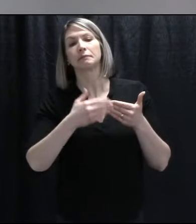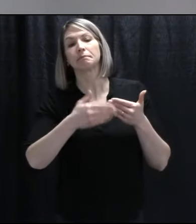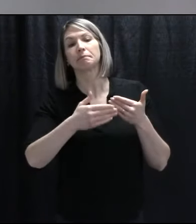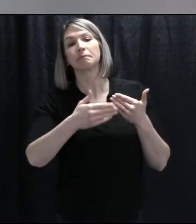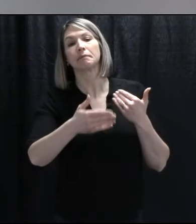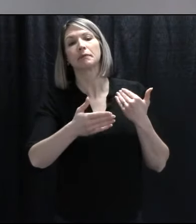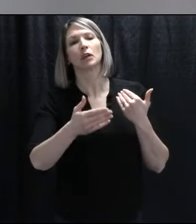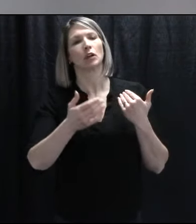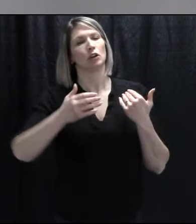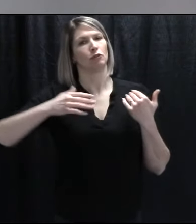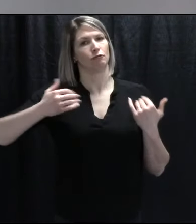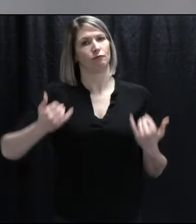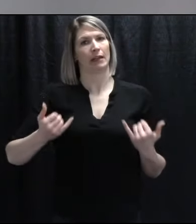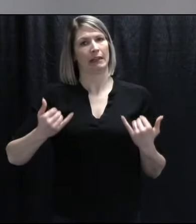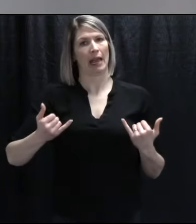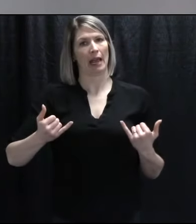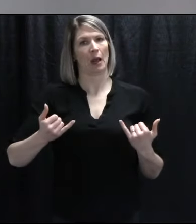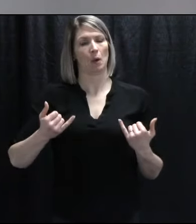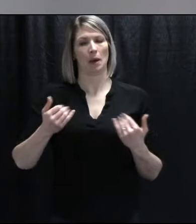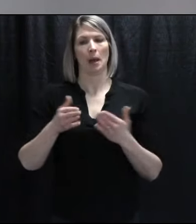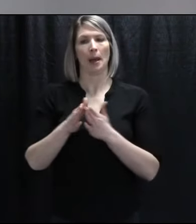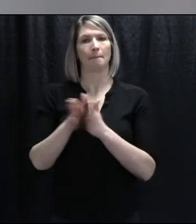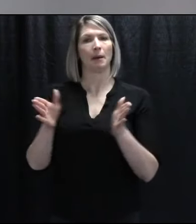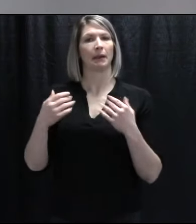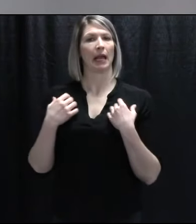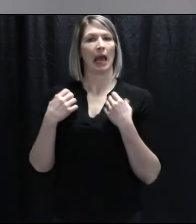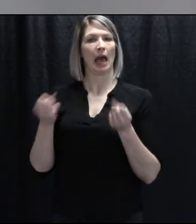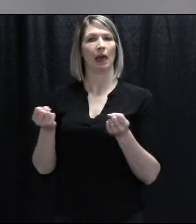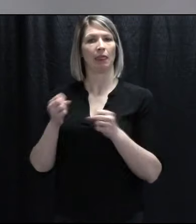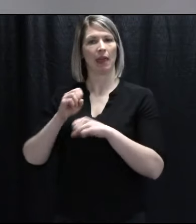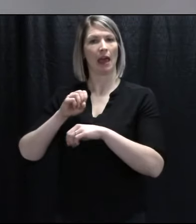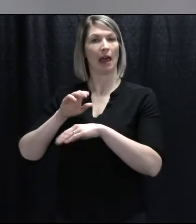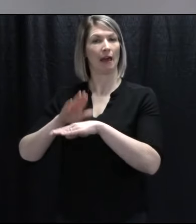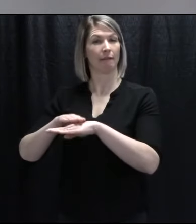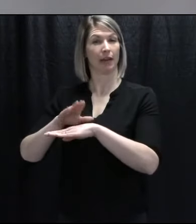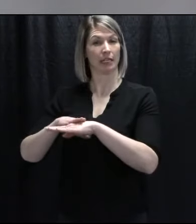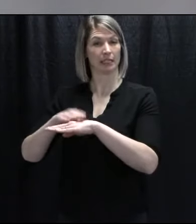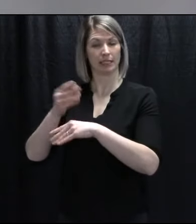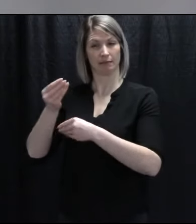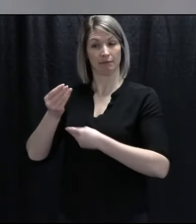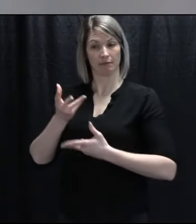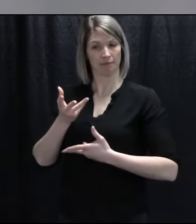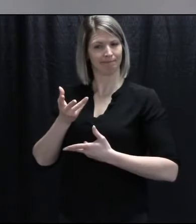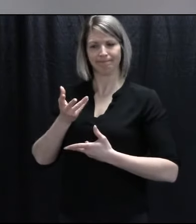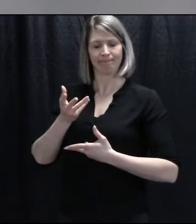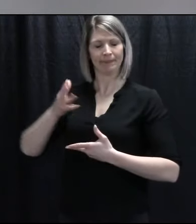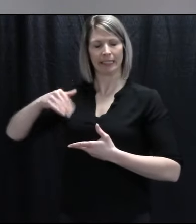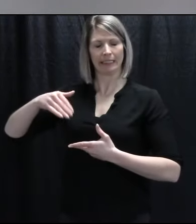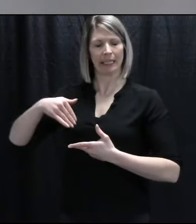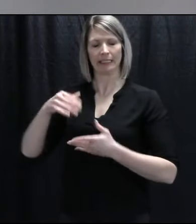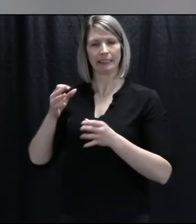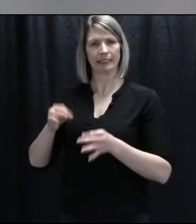found a situation where, from a public health advice point of view, it crosses that threshold.